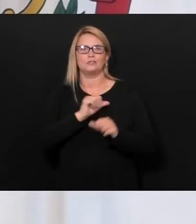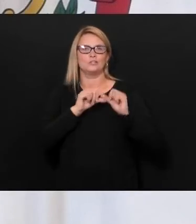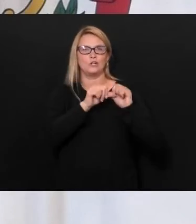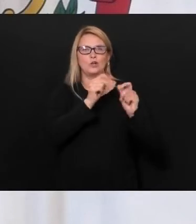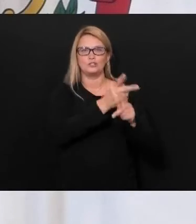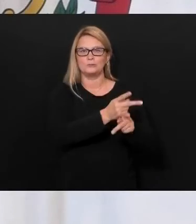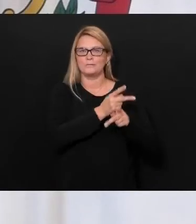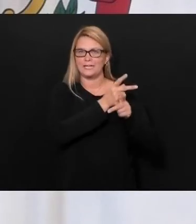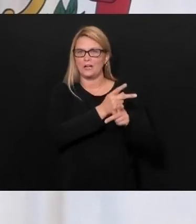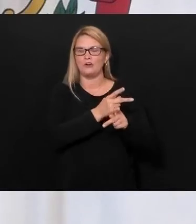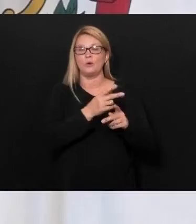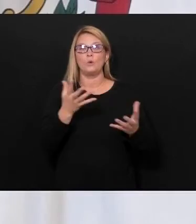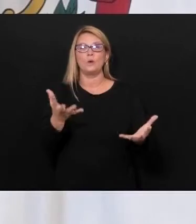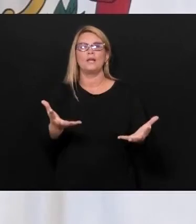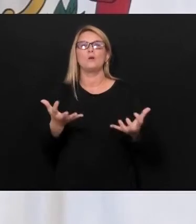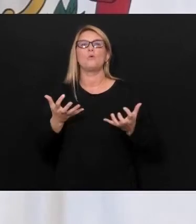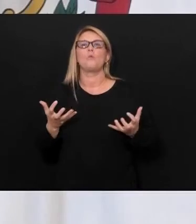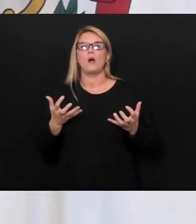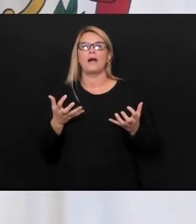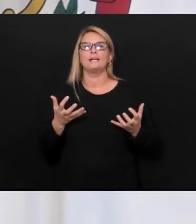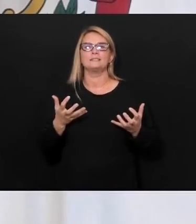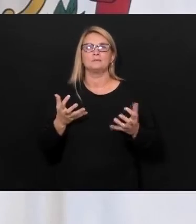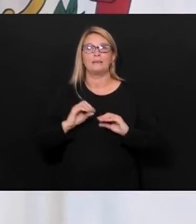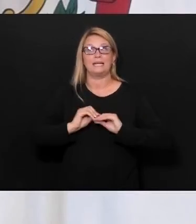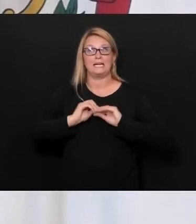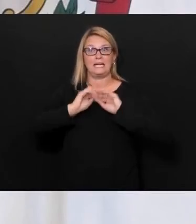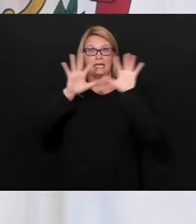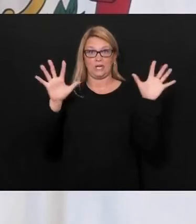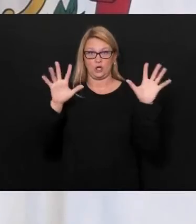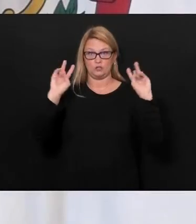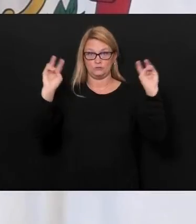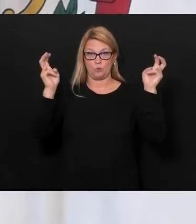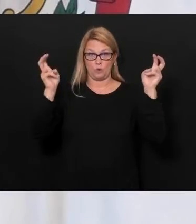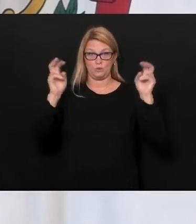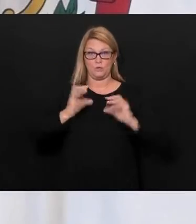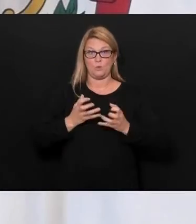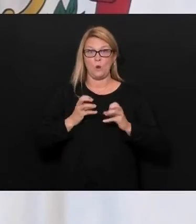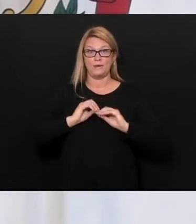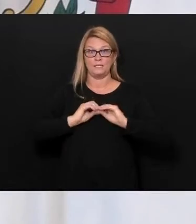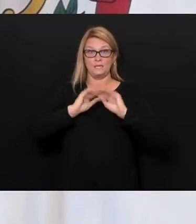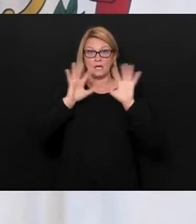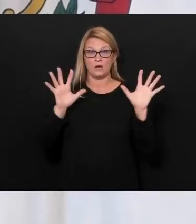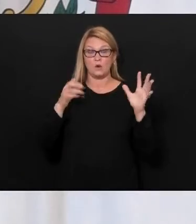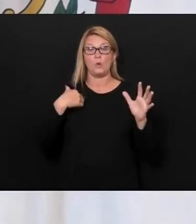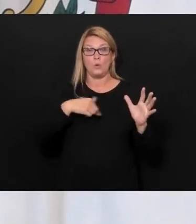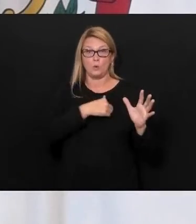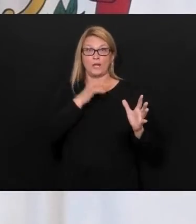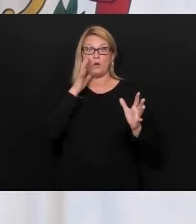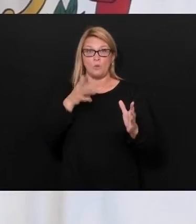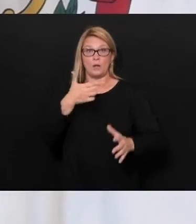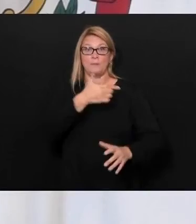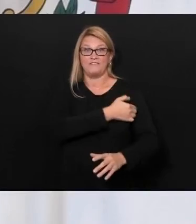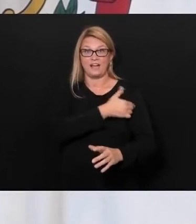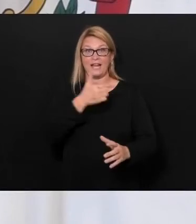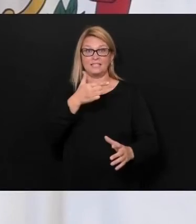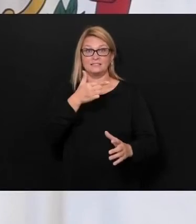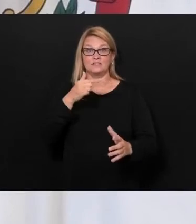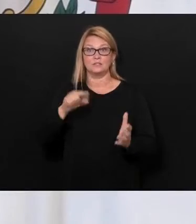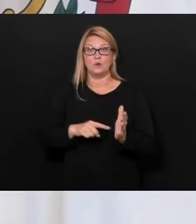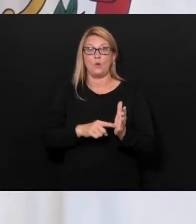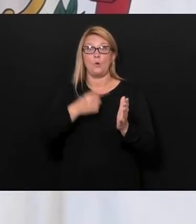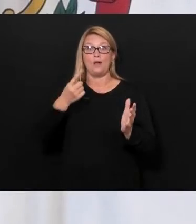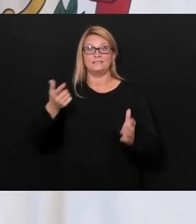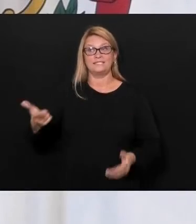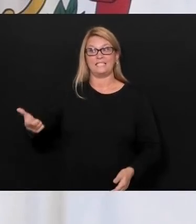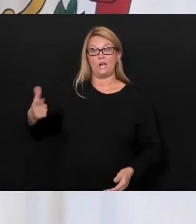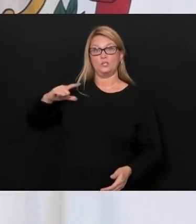was saying, we want to be perfectly clear. This quote, we will get vaccinated as soon as it is our